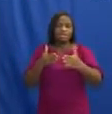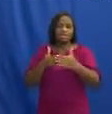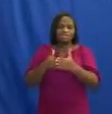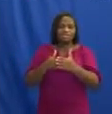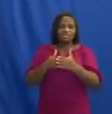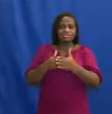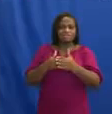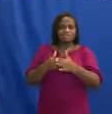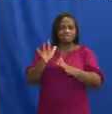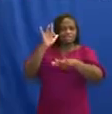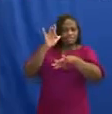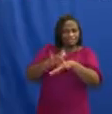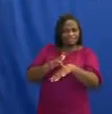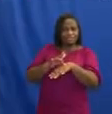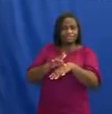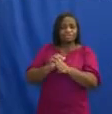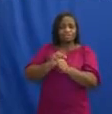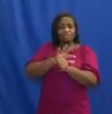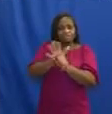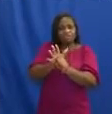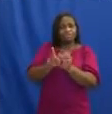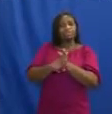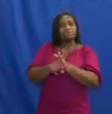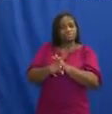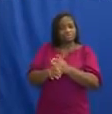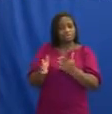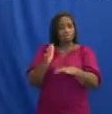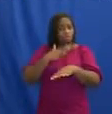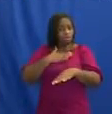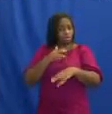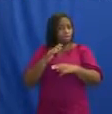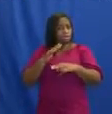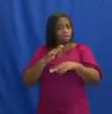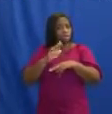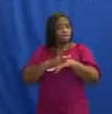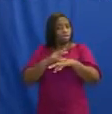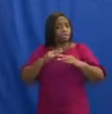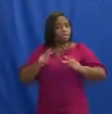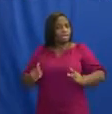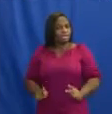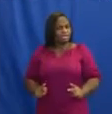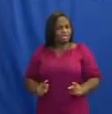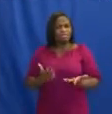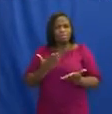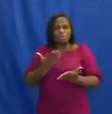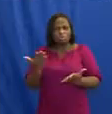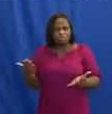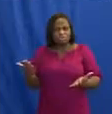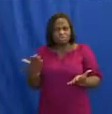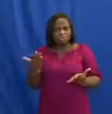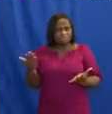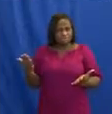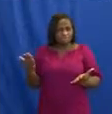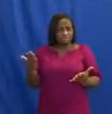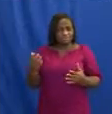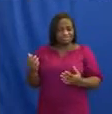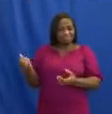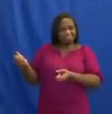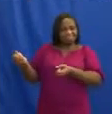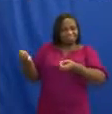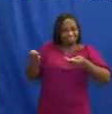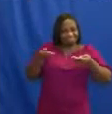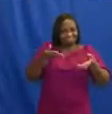the impact of COVID-19 on our health. It is also a major catalyst to